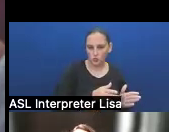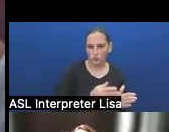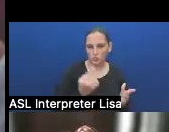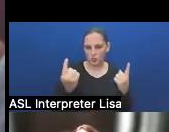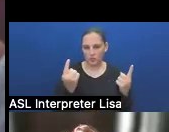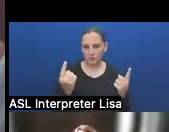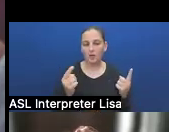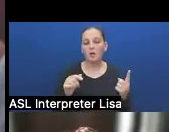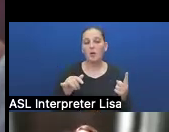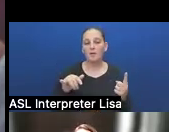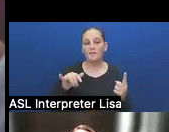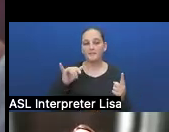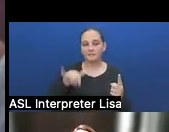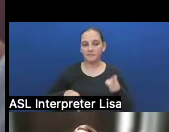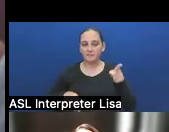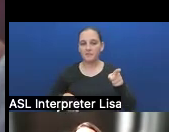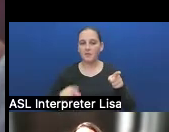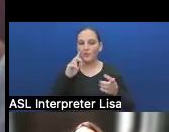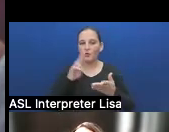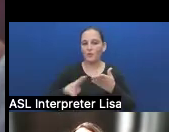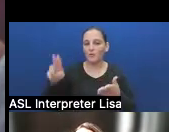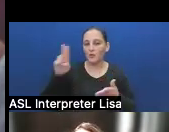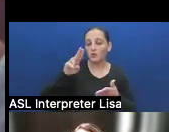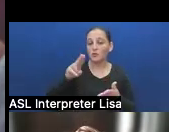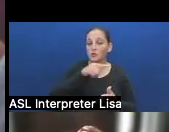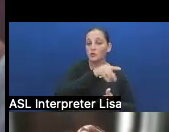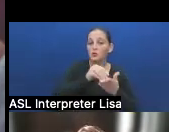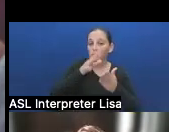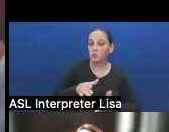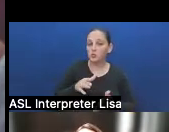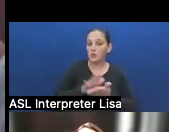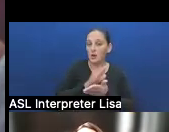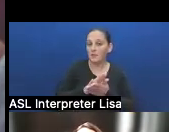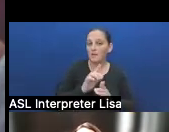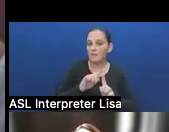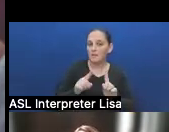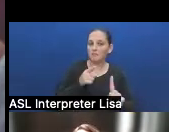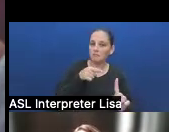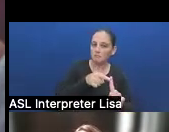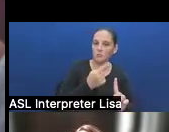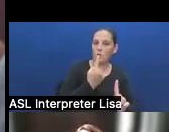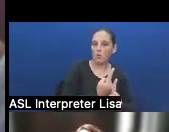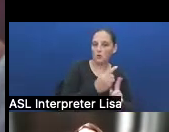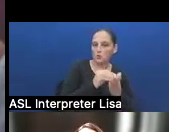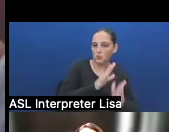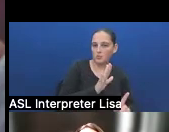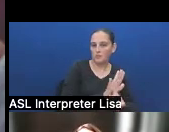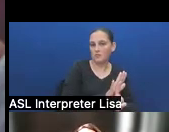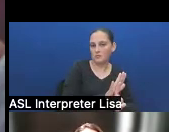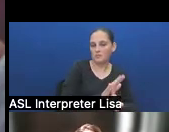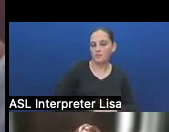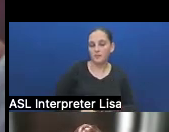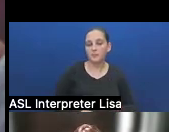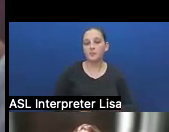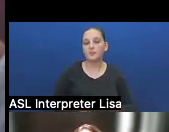this exemption in the higher ed setting, are those student documents that are really for each student. Now, this